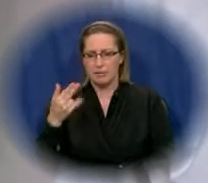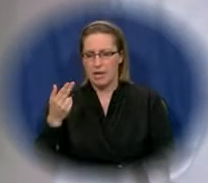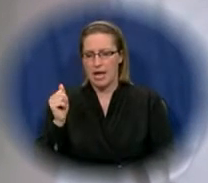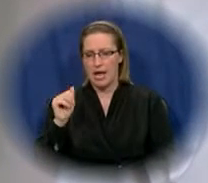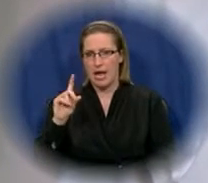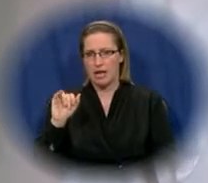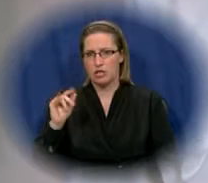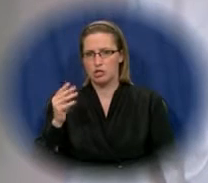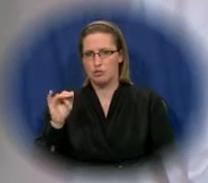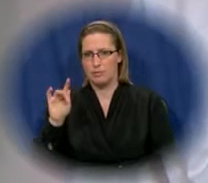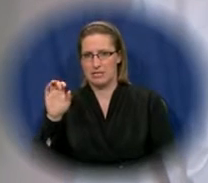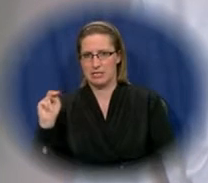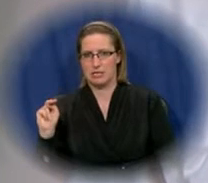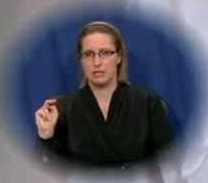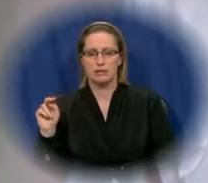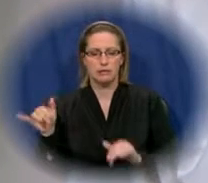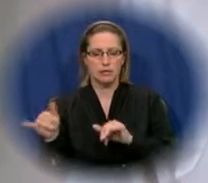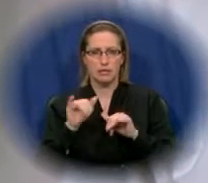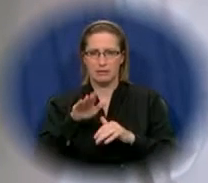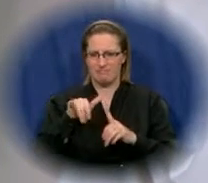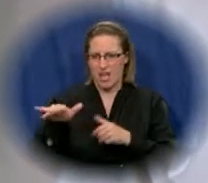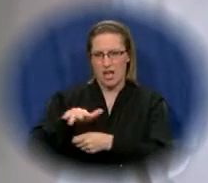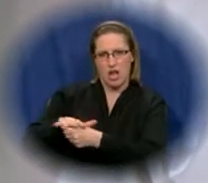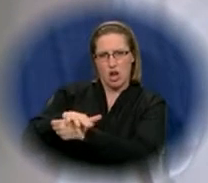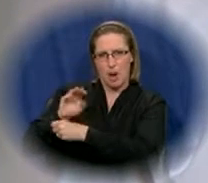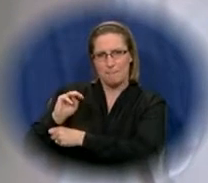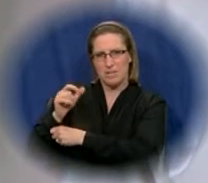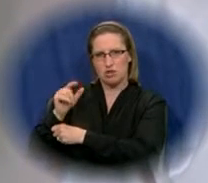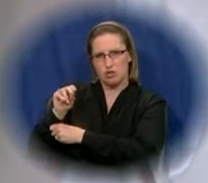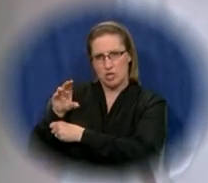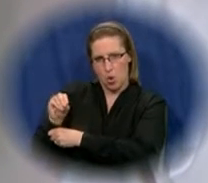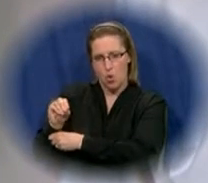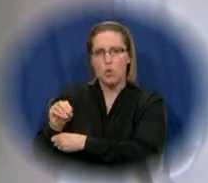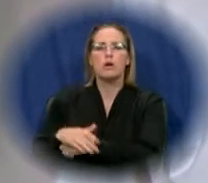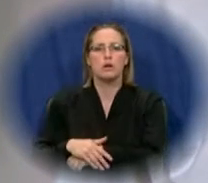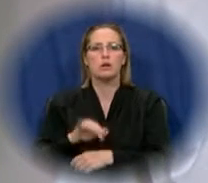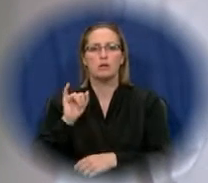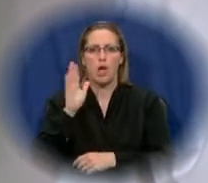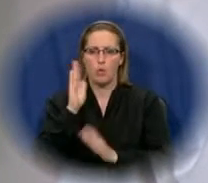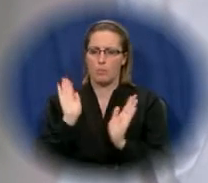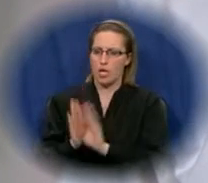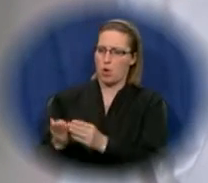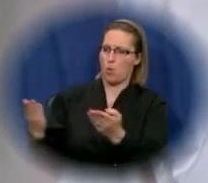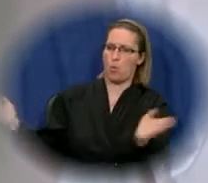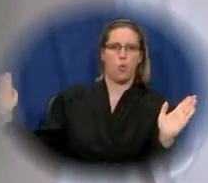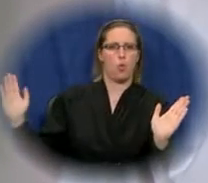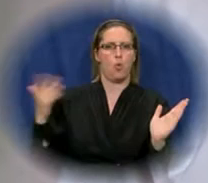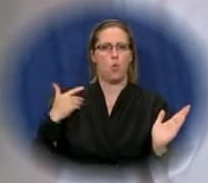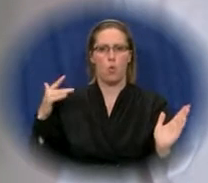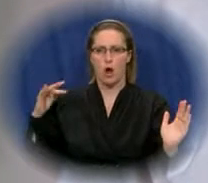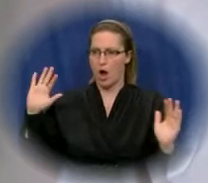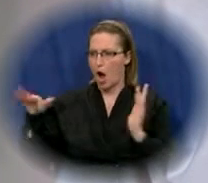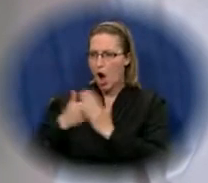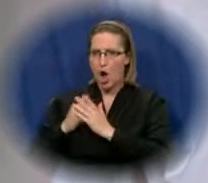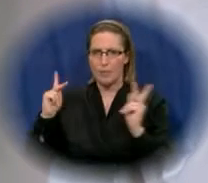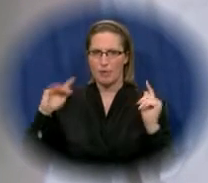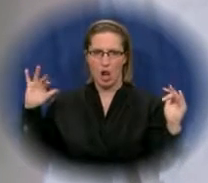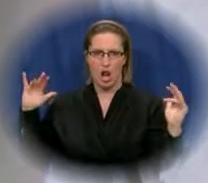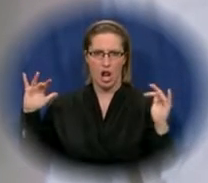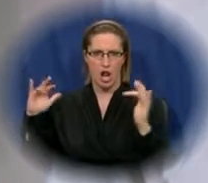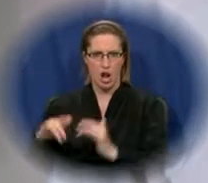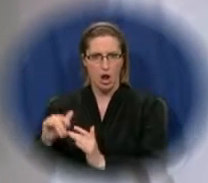the plain of Megiddo. On that day, there shall be open to the house of David and to the inhabitants of